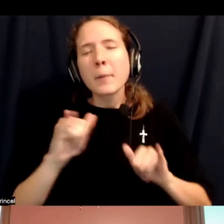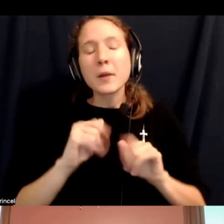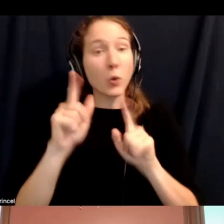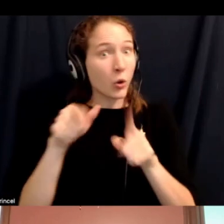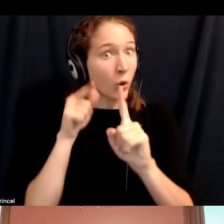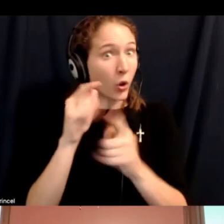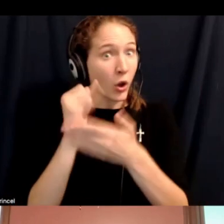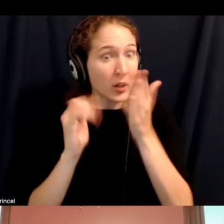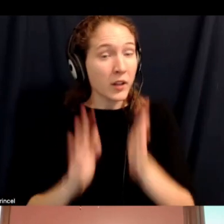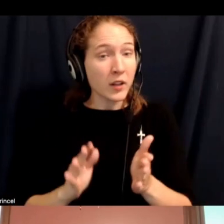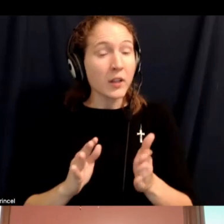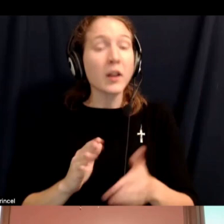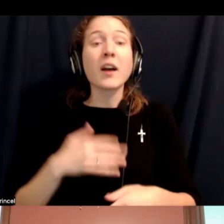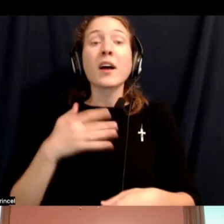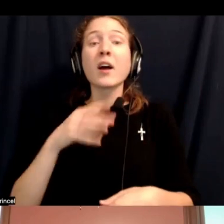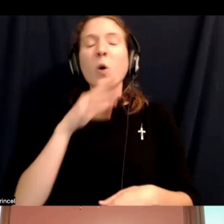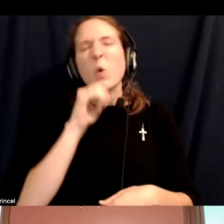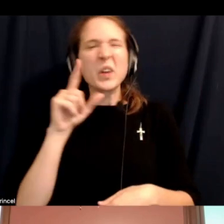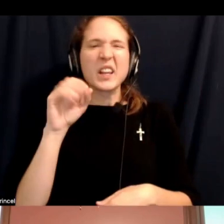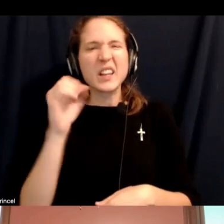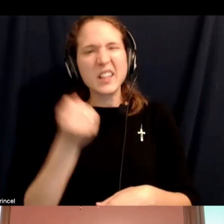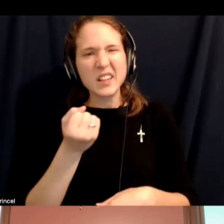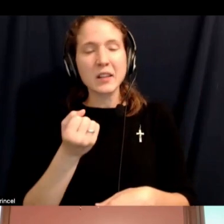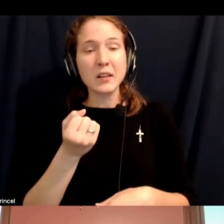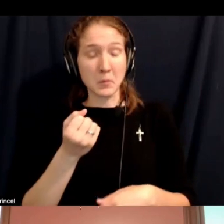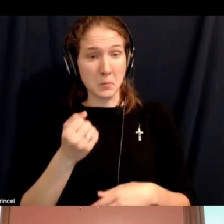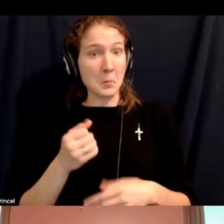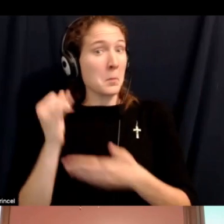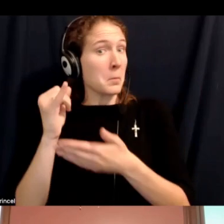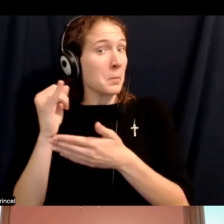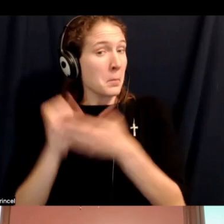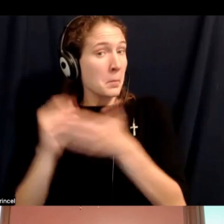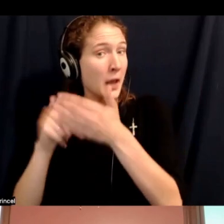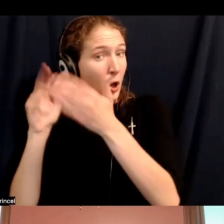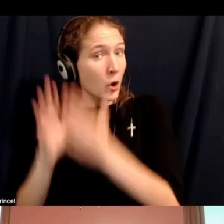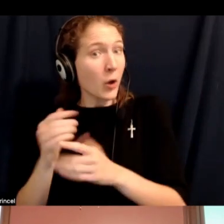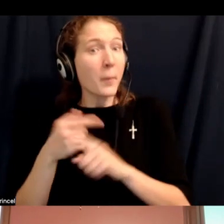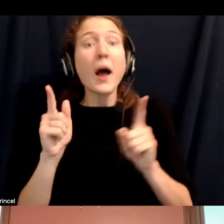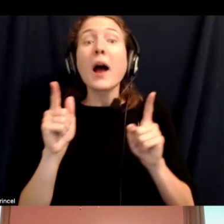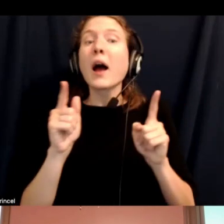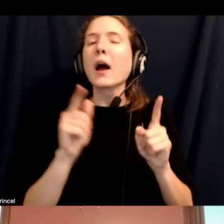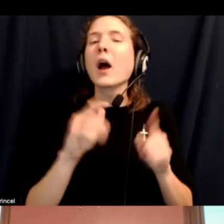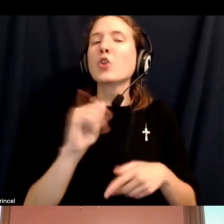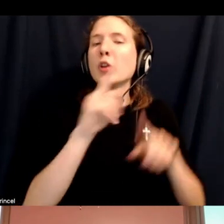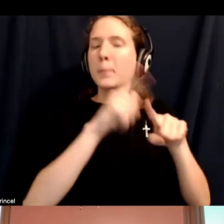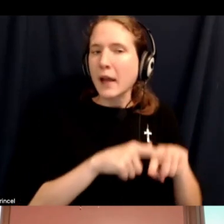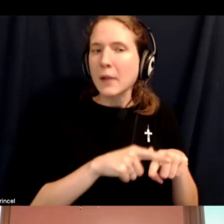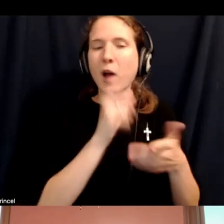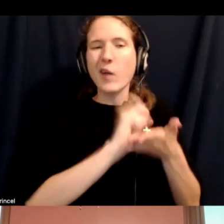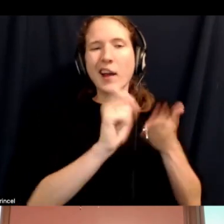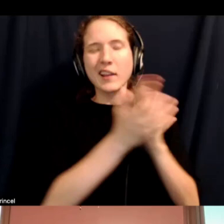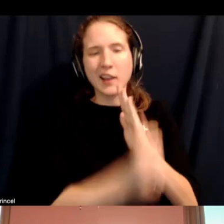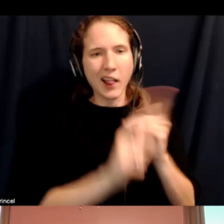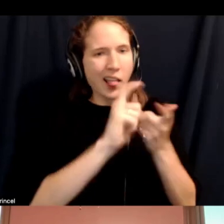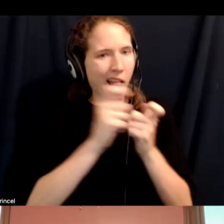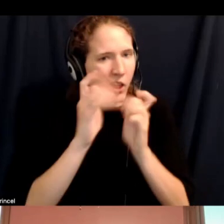my 20s supporting my life as a painter with my word skills. I was a freelance copy editor and proofreader. I worked for